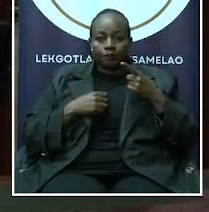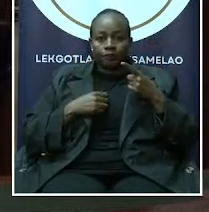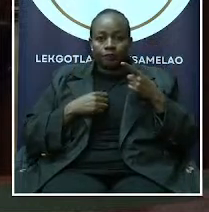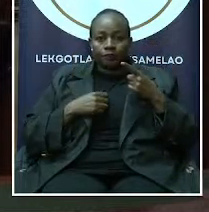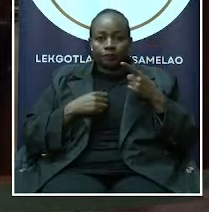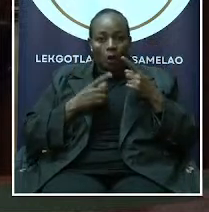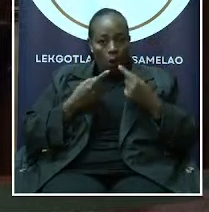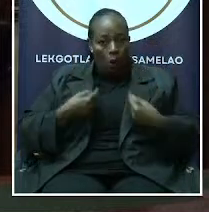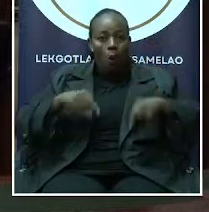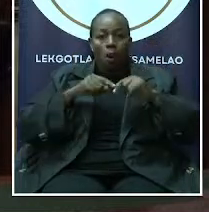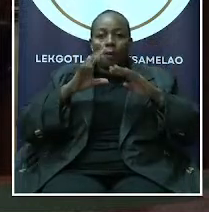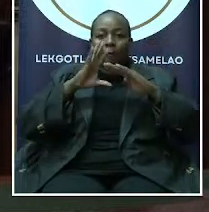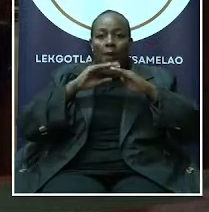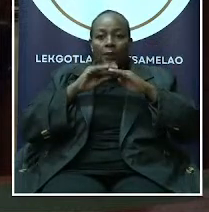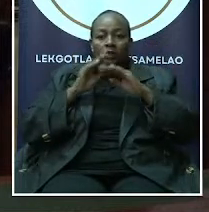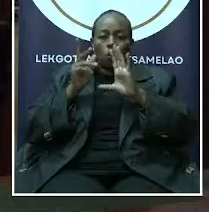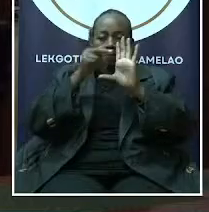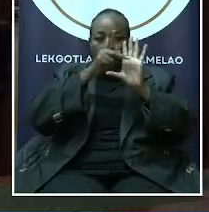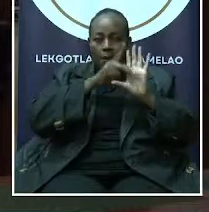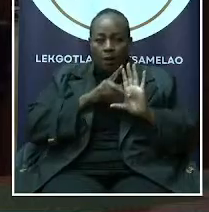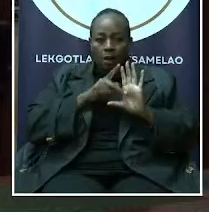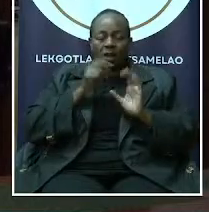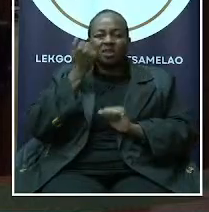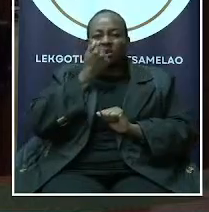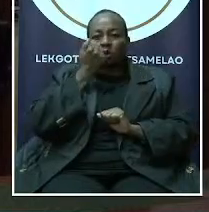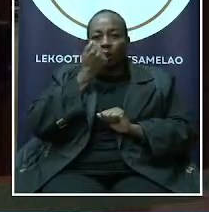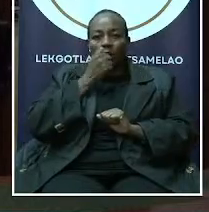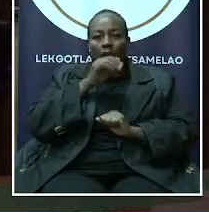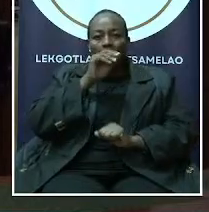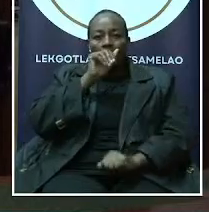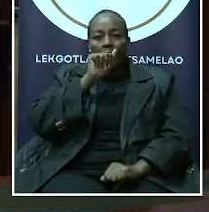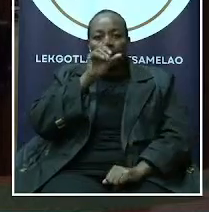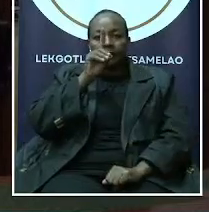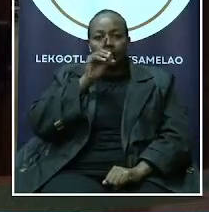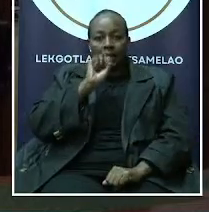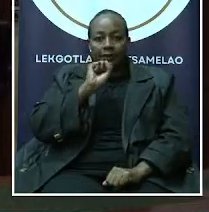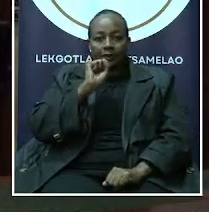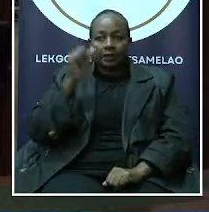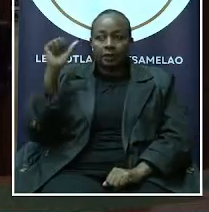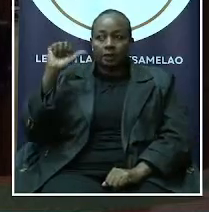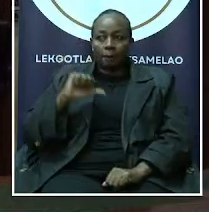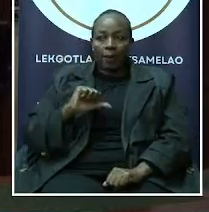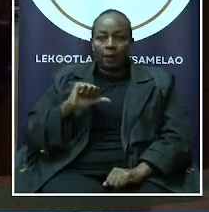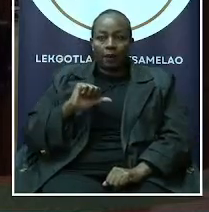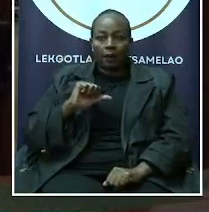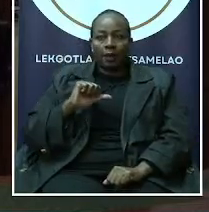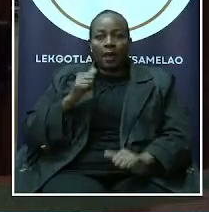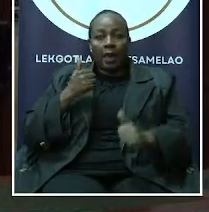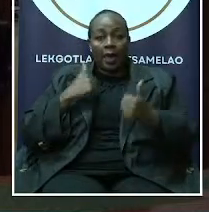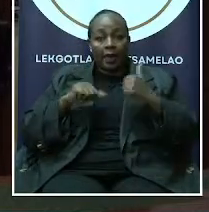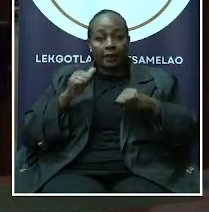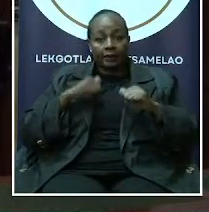presented to all members that have participated. Oh, sorry, I didn't see the ADS is back, the Acting Deputy Secretary,